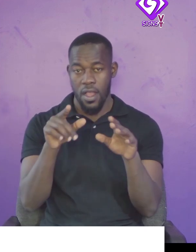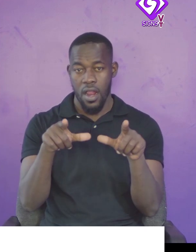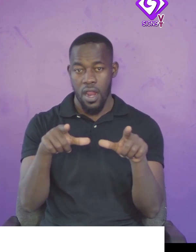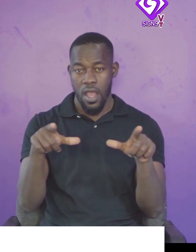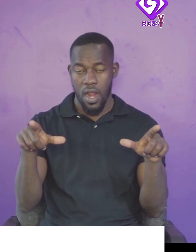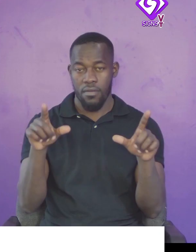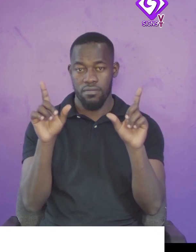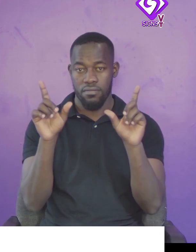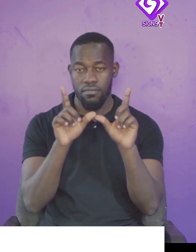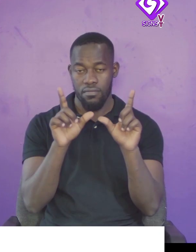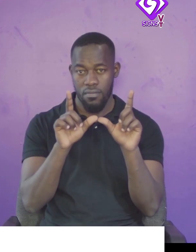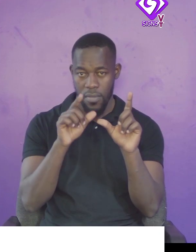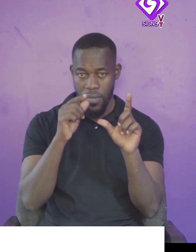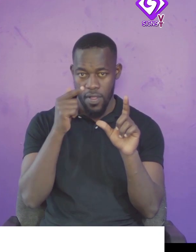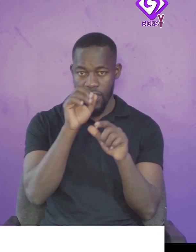for the